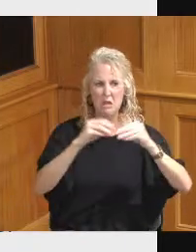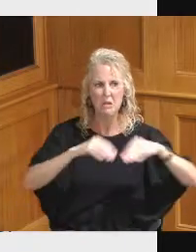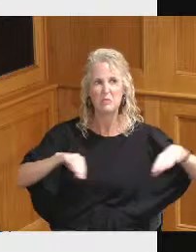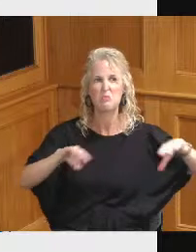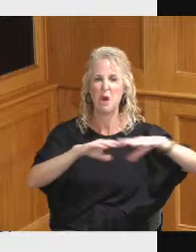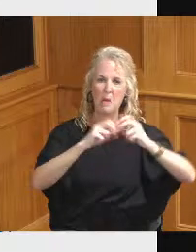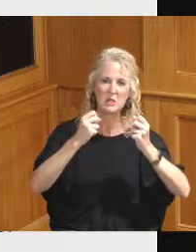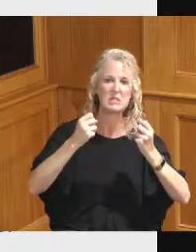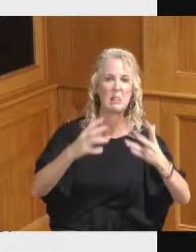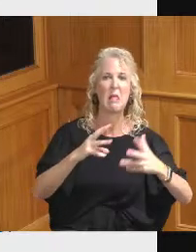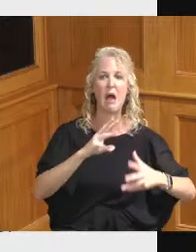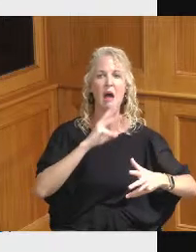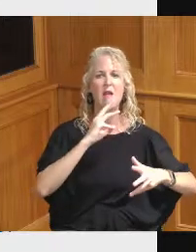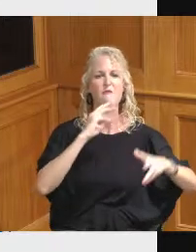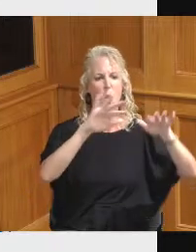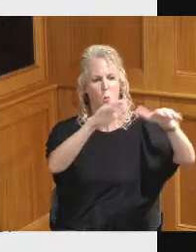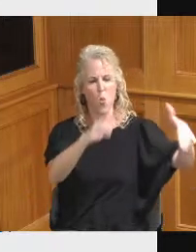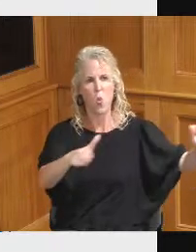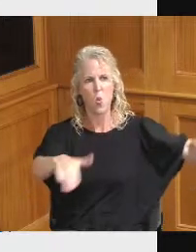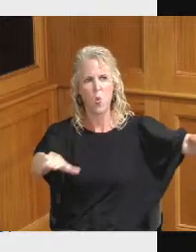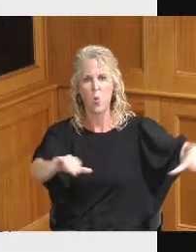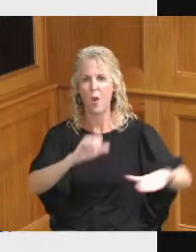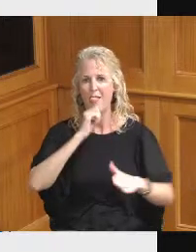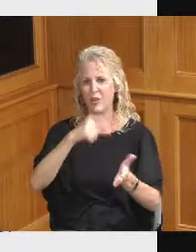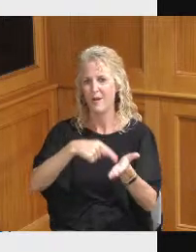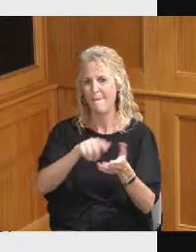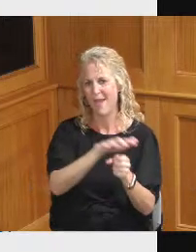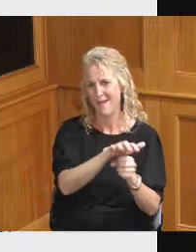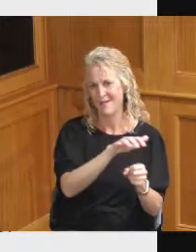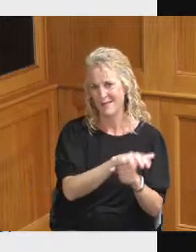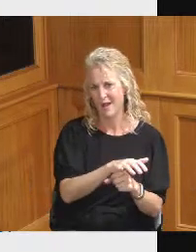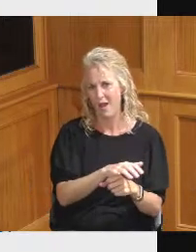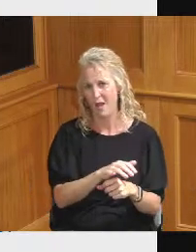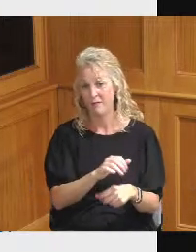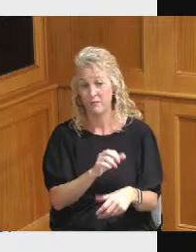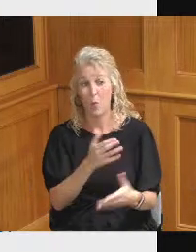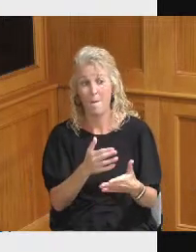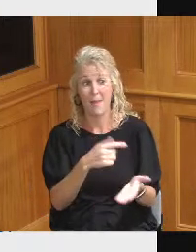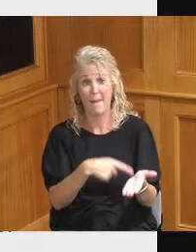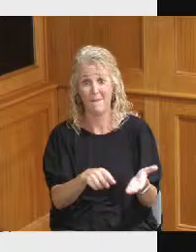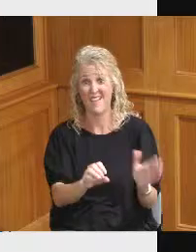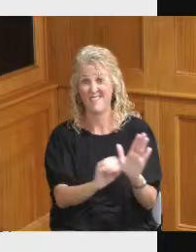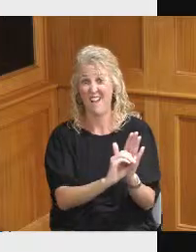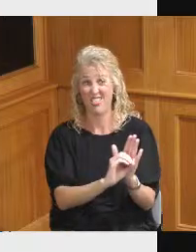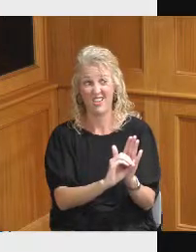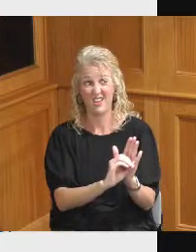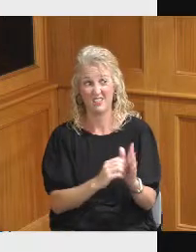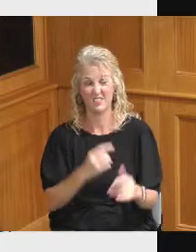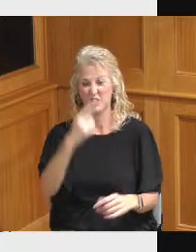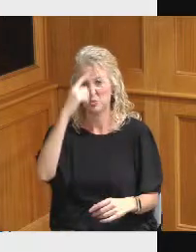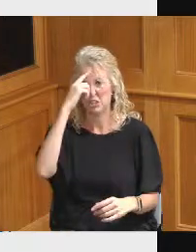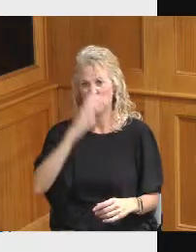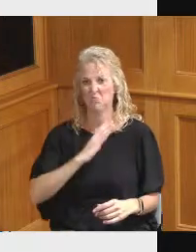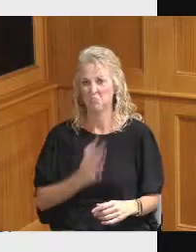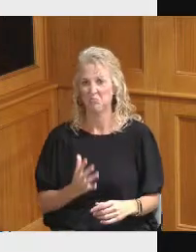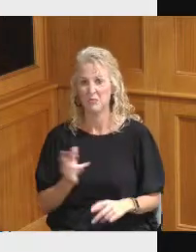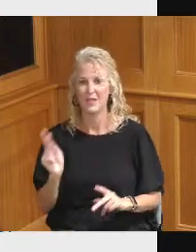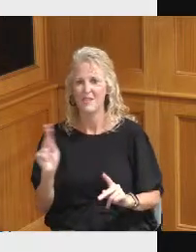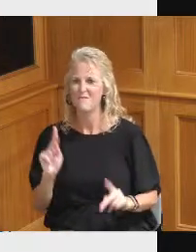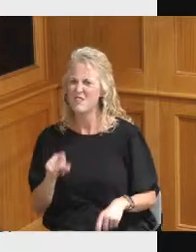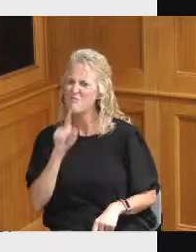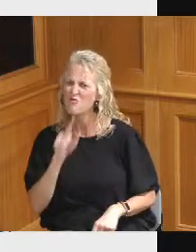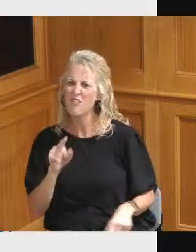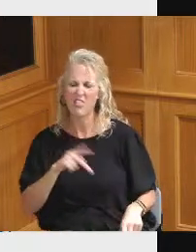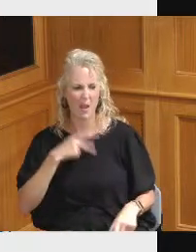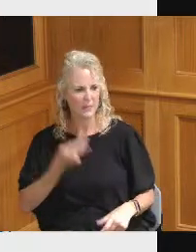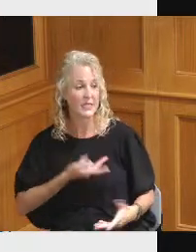of stormwater and either not paying enough for it or in some cases not paying anything for it. And that was the case, I think, that people would